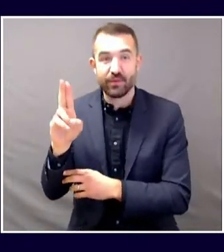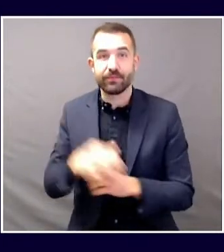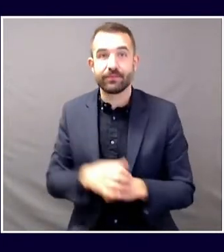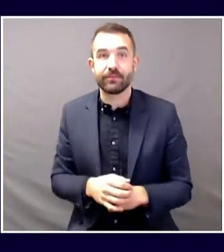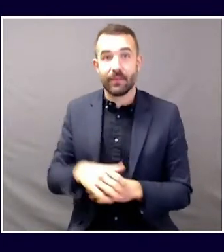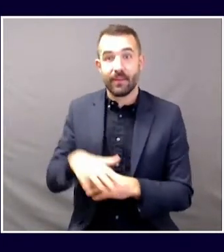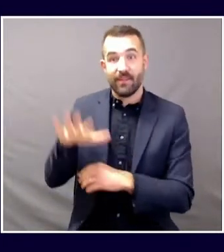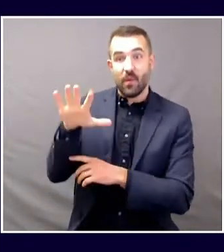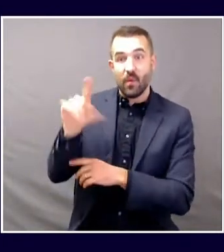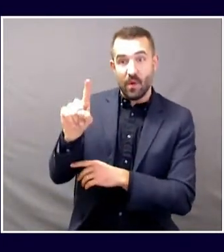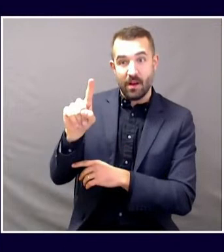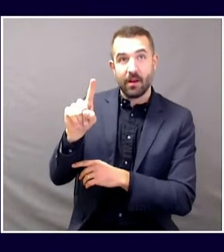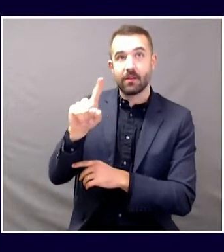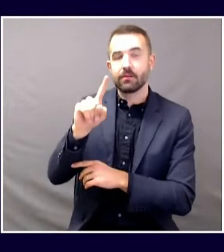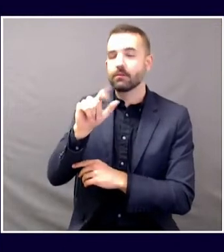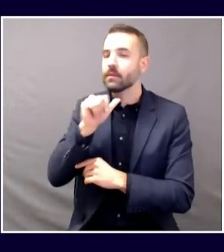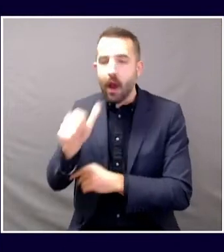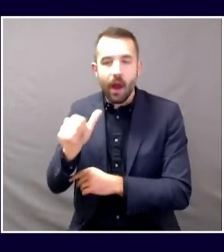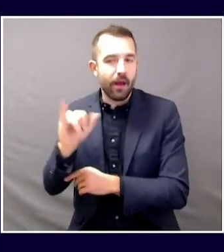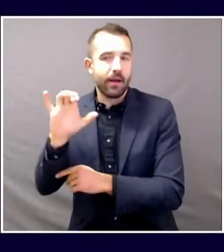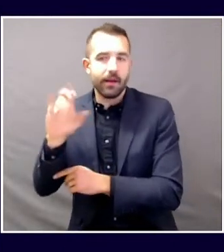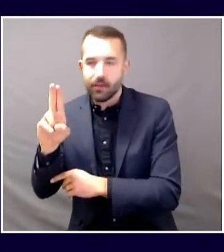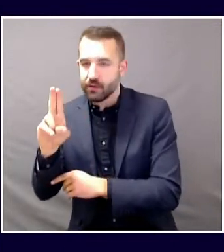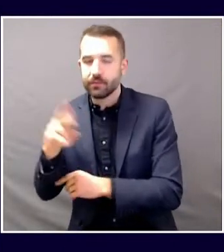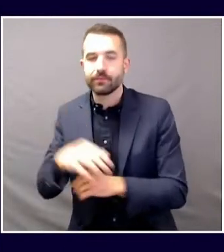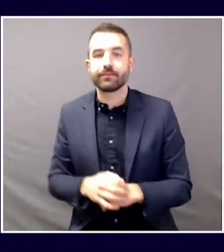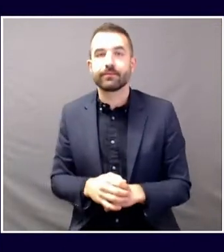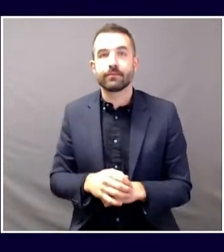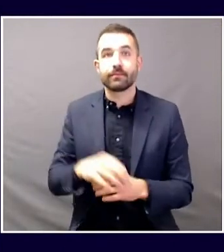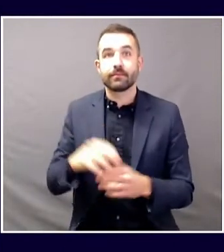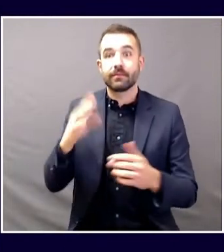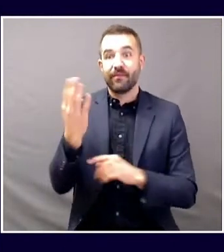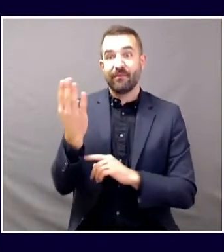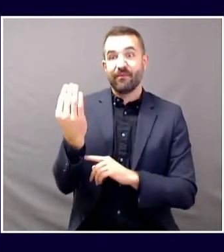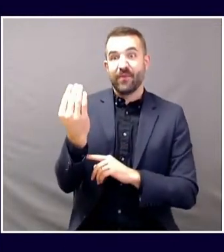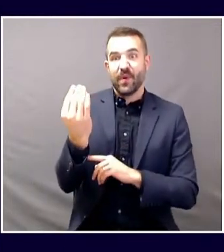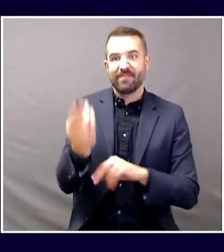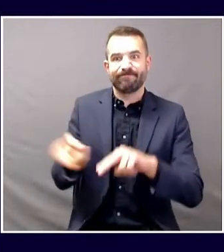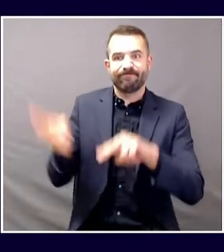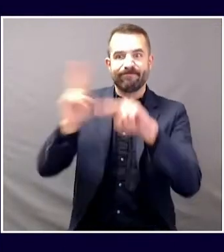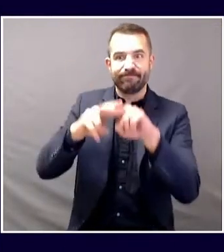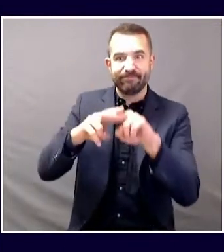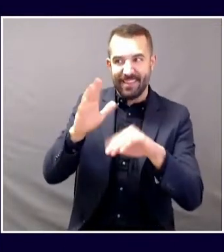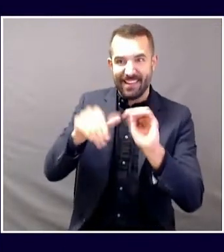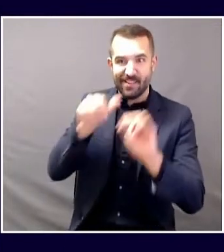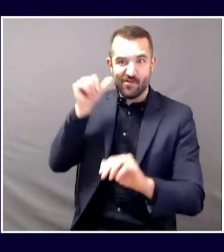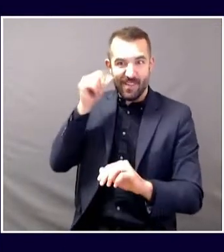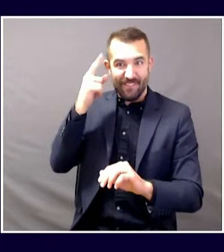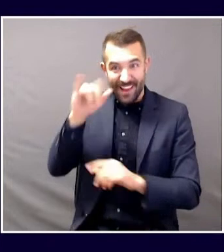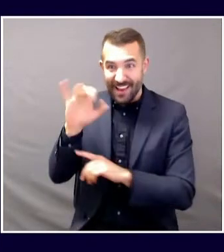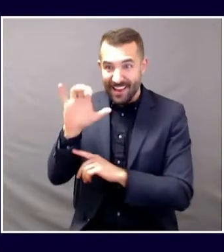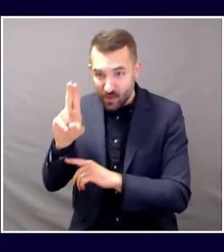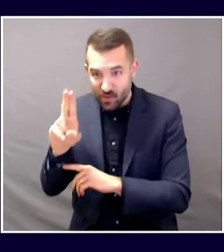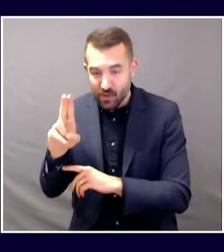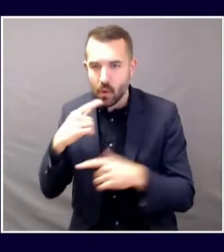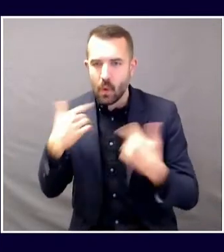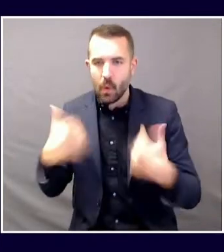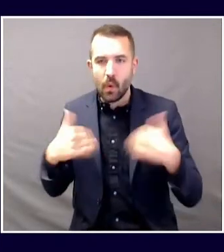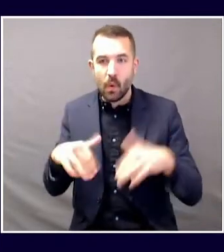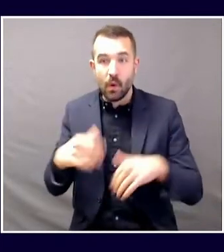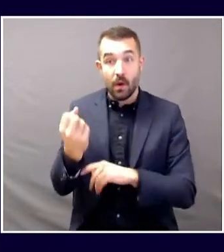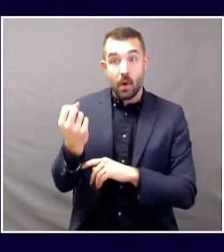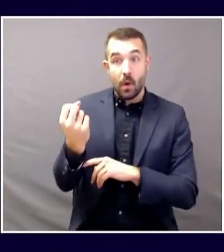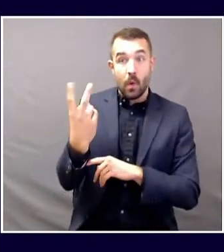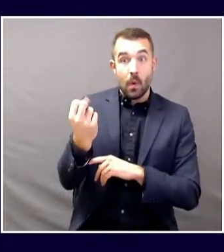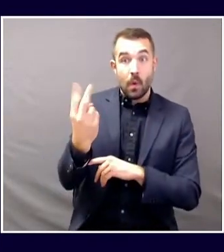That's 14 more people in the ICU just since yesterday. 12 people overall